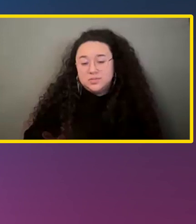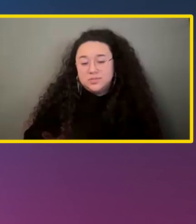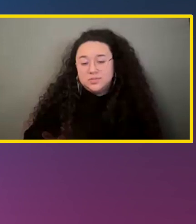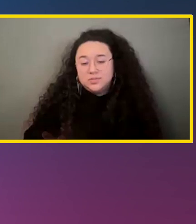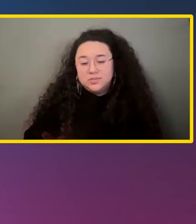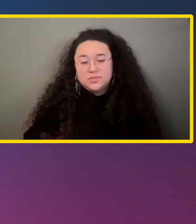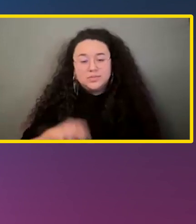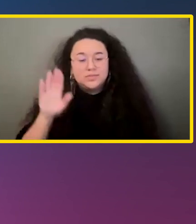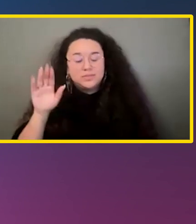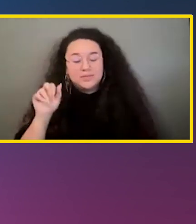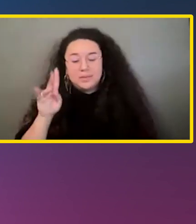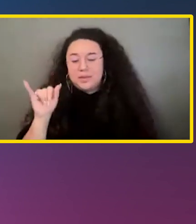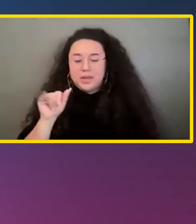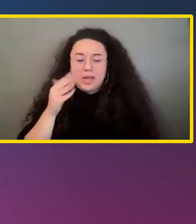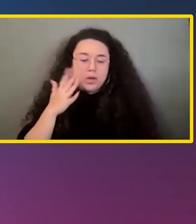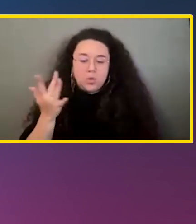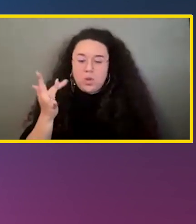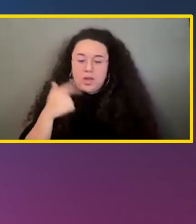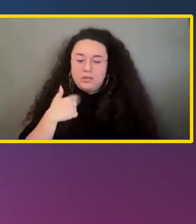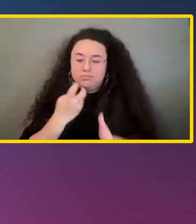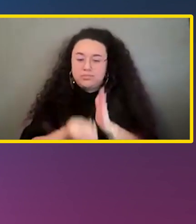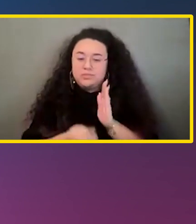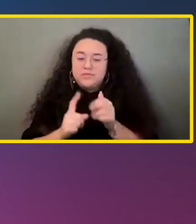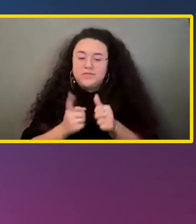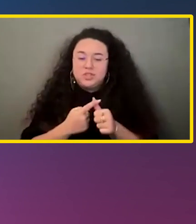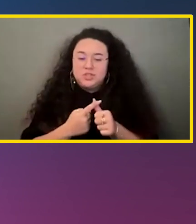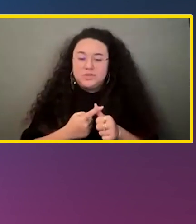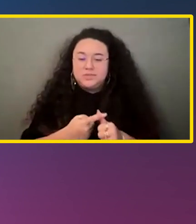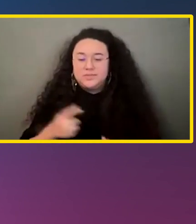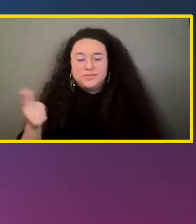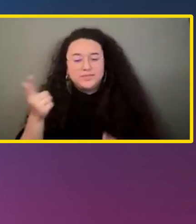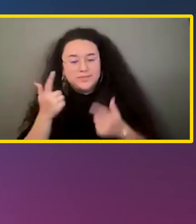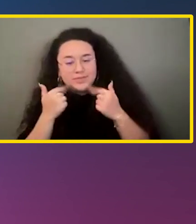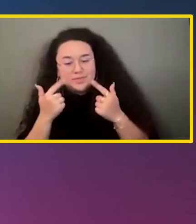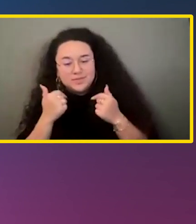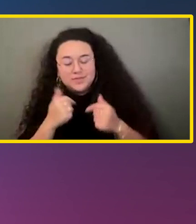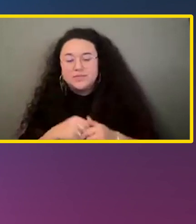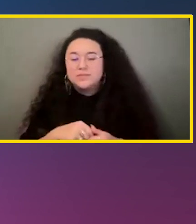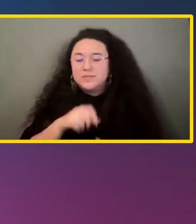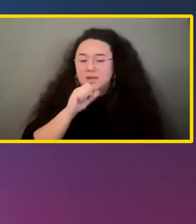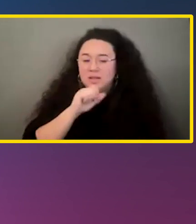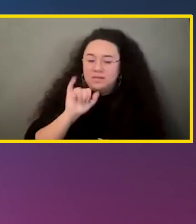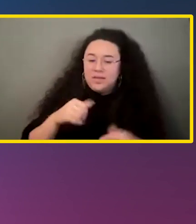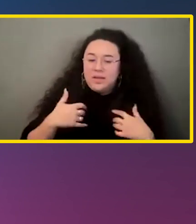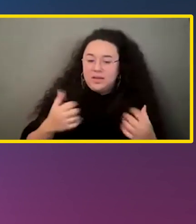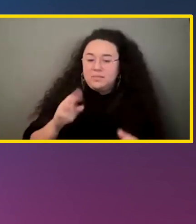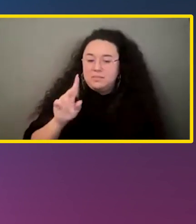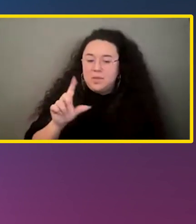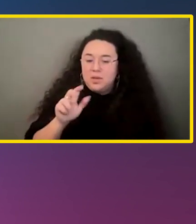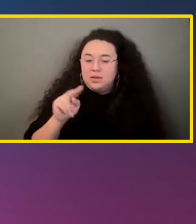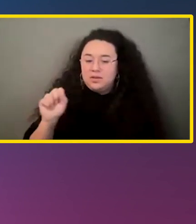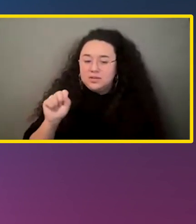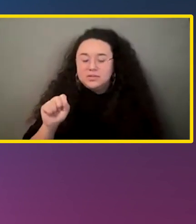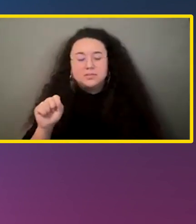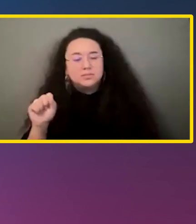This is Amity. I don't know why I'm jumping into this one first, because I love that boldness, Amity, and Angela speaking. I mean,